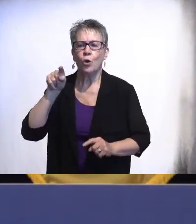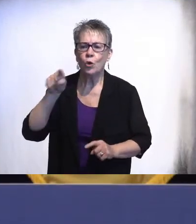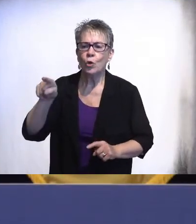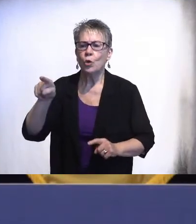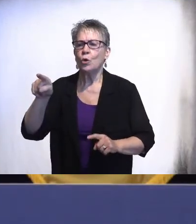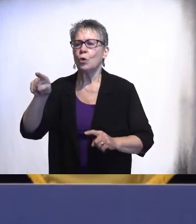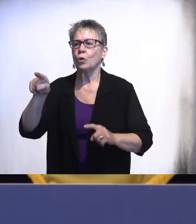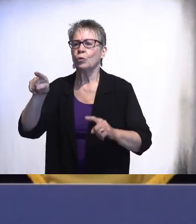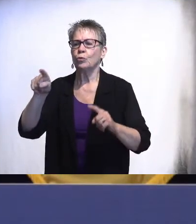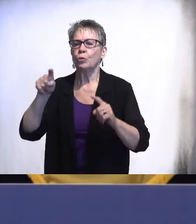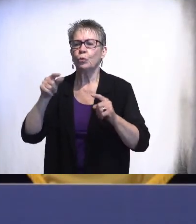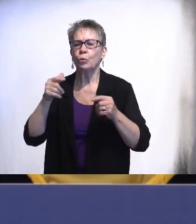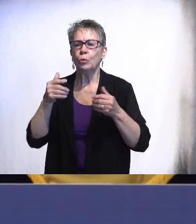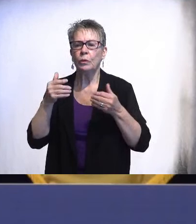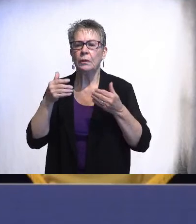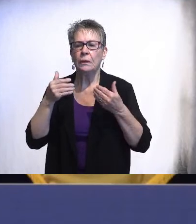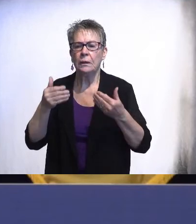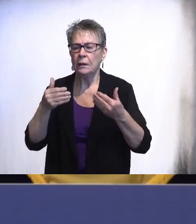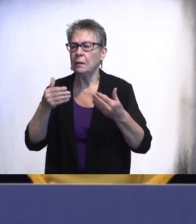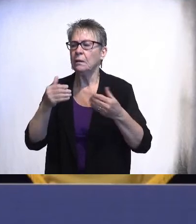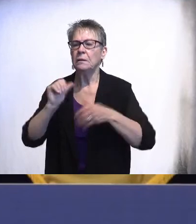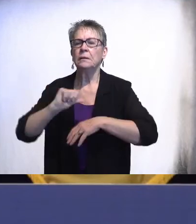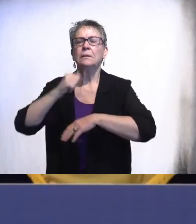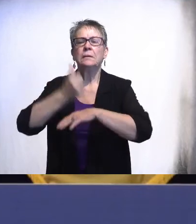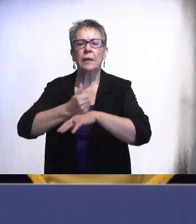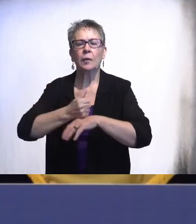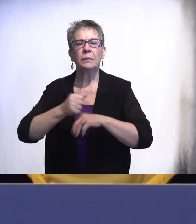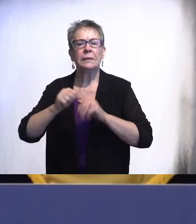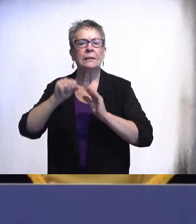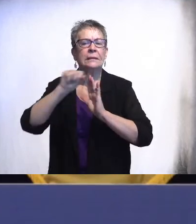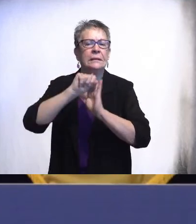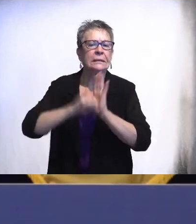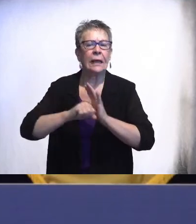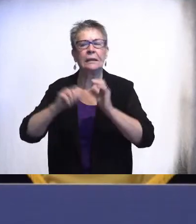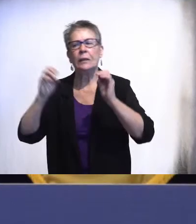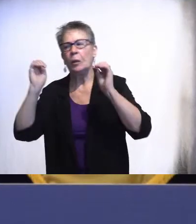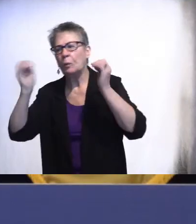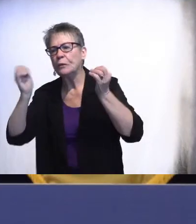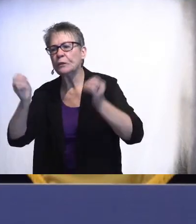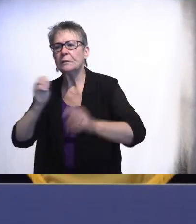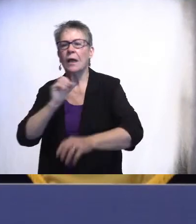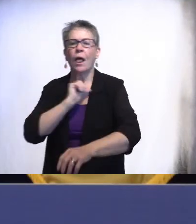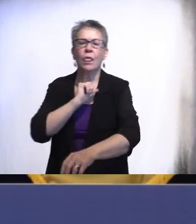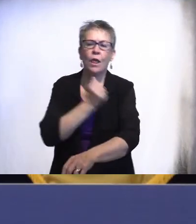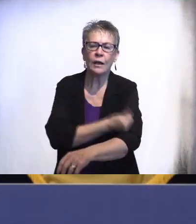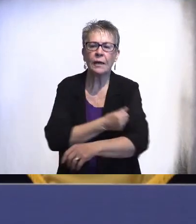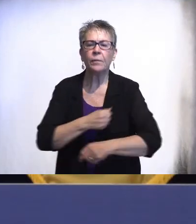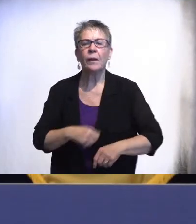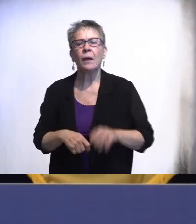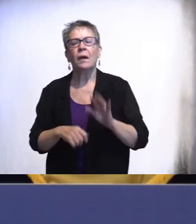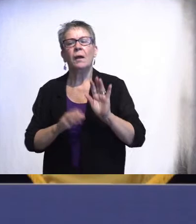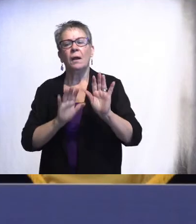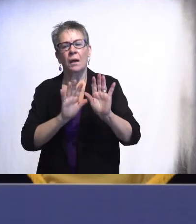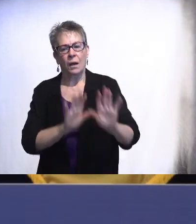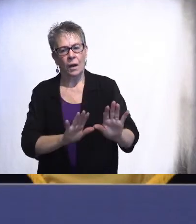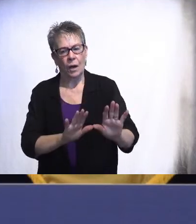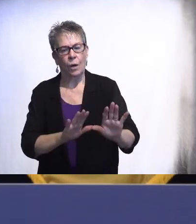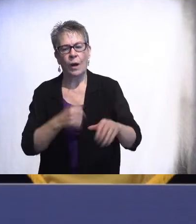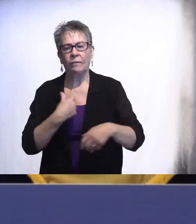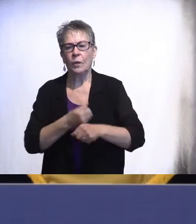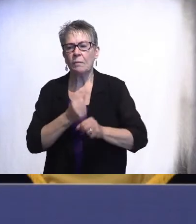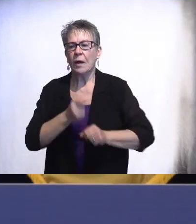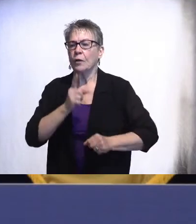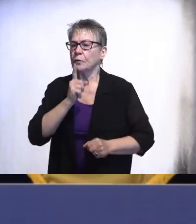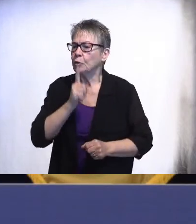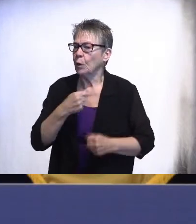answered that. We all want to look at this and figure out whether or not we have the right tools at our disposal, whether or not it's the